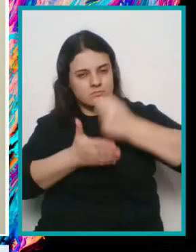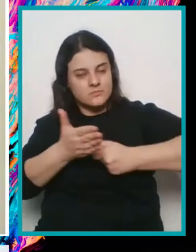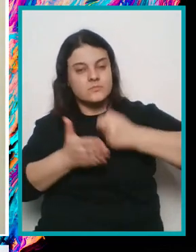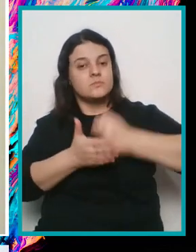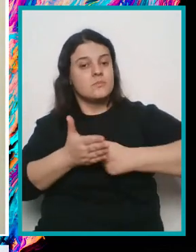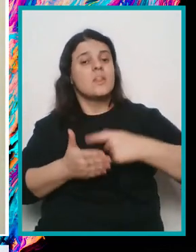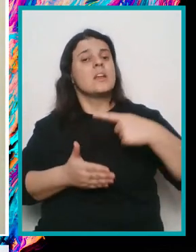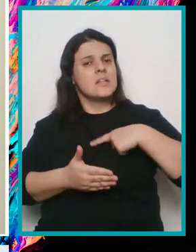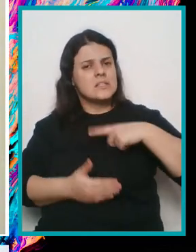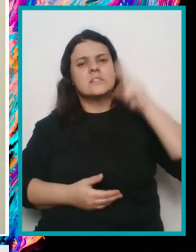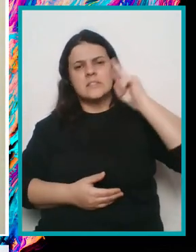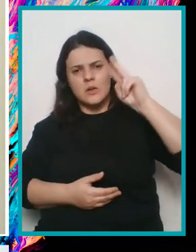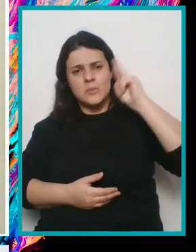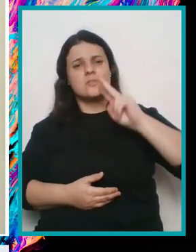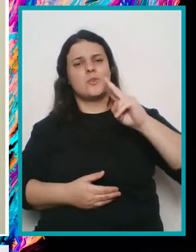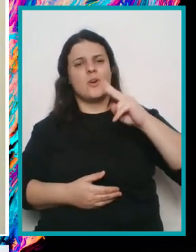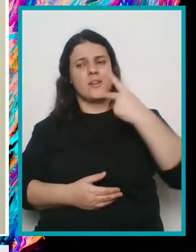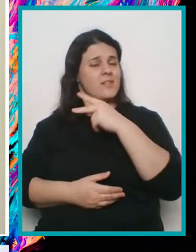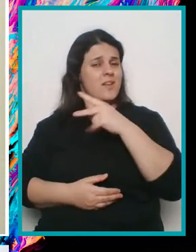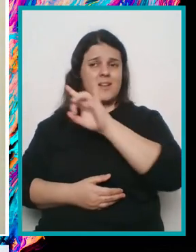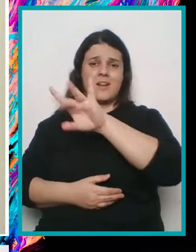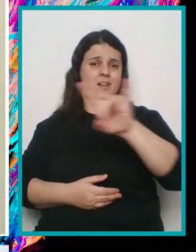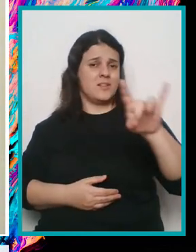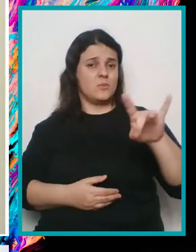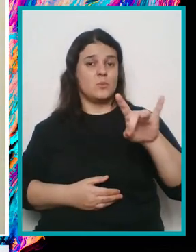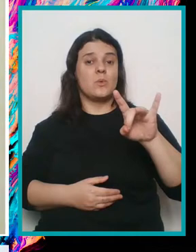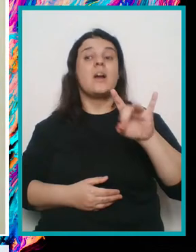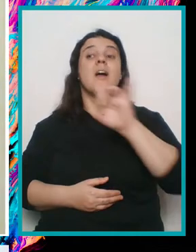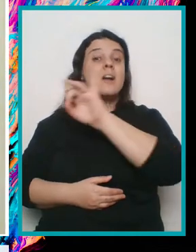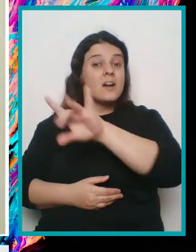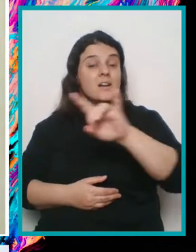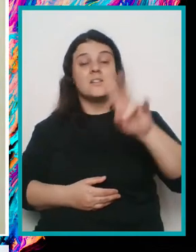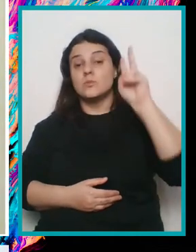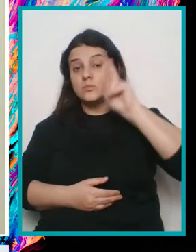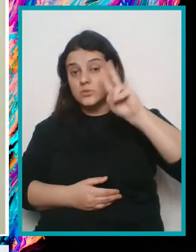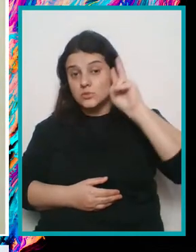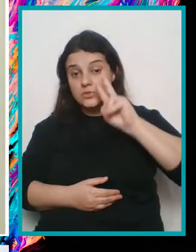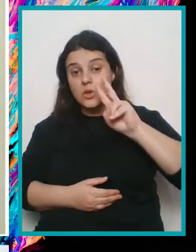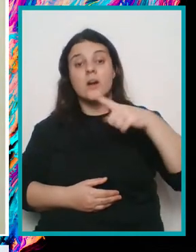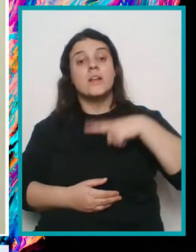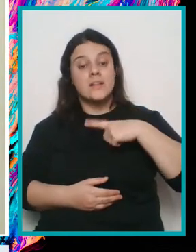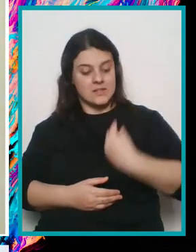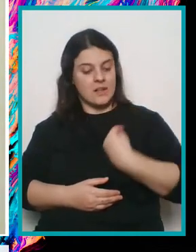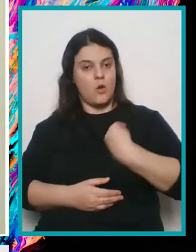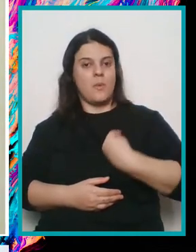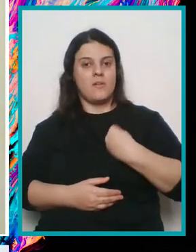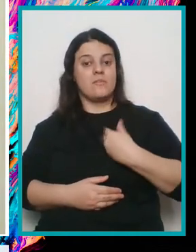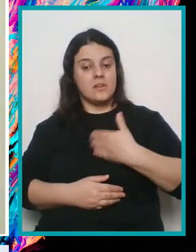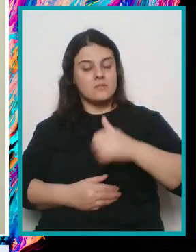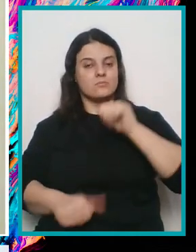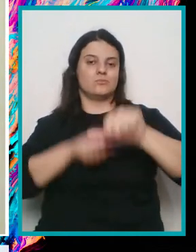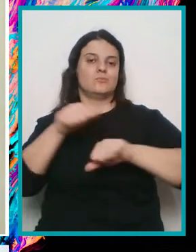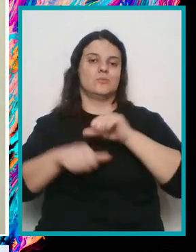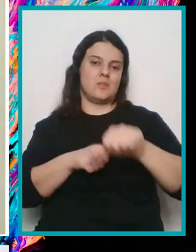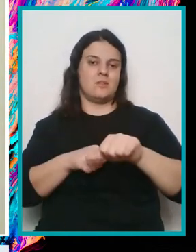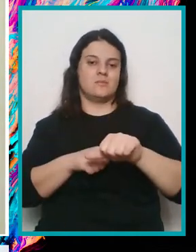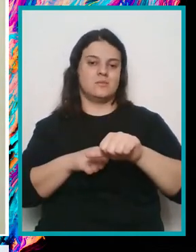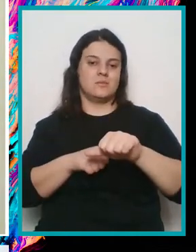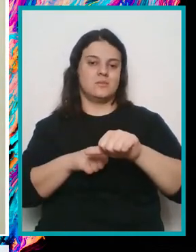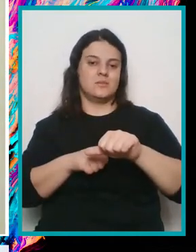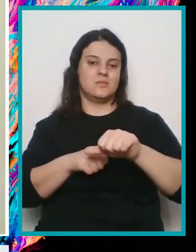and every story has a solution to give, and those solutions are changing very, very many people's